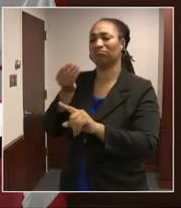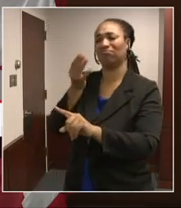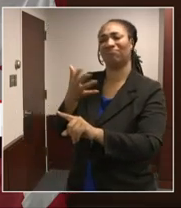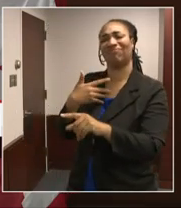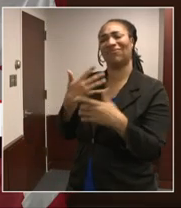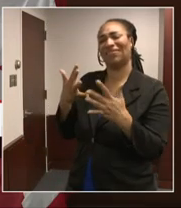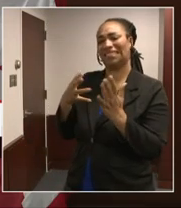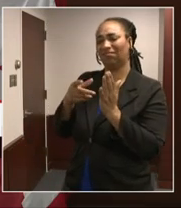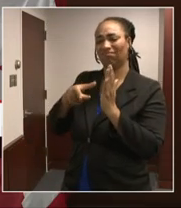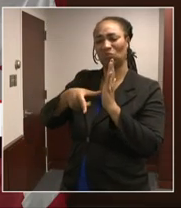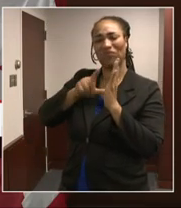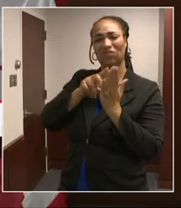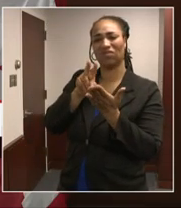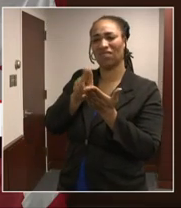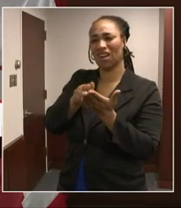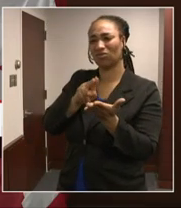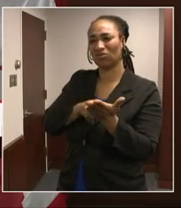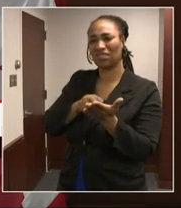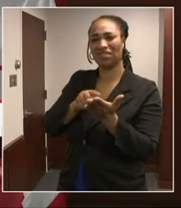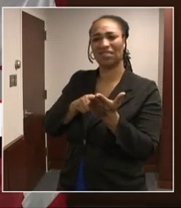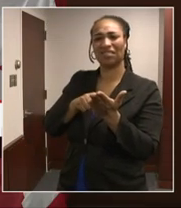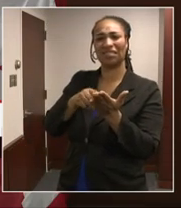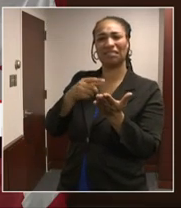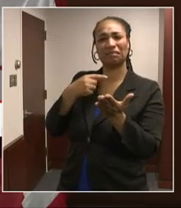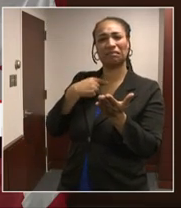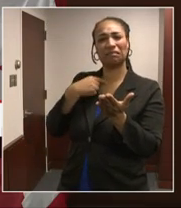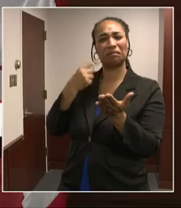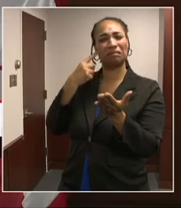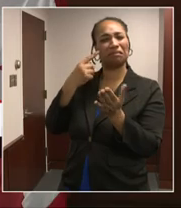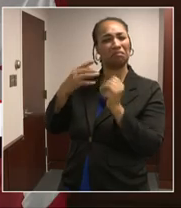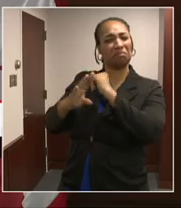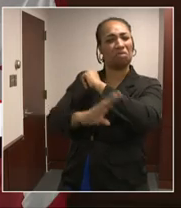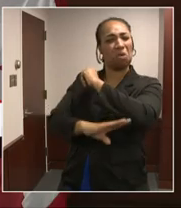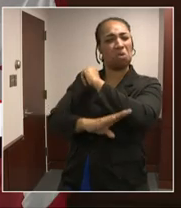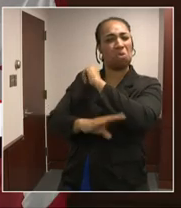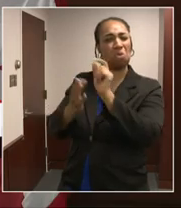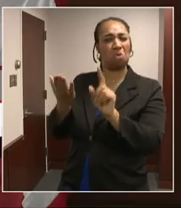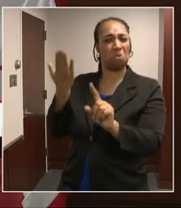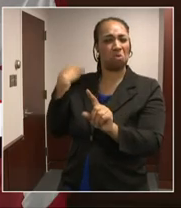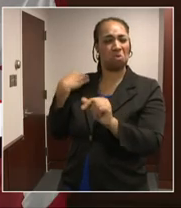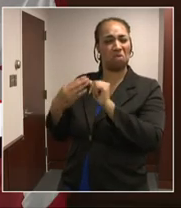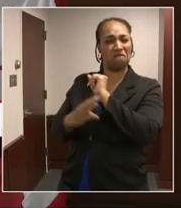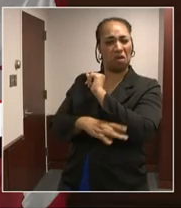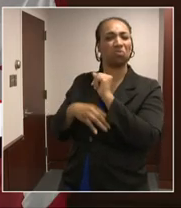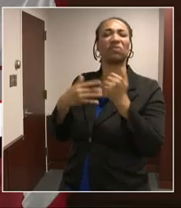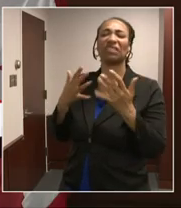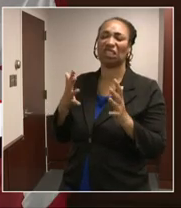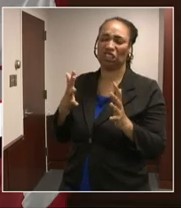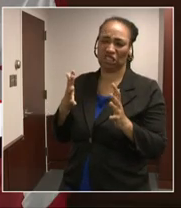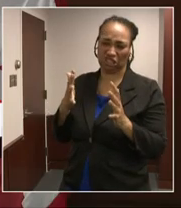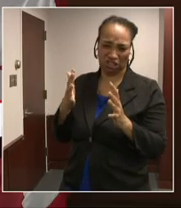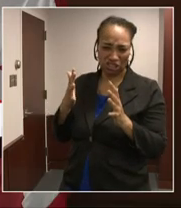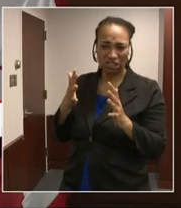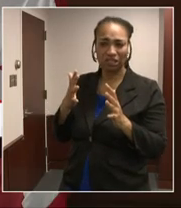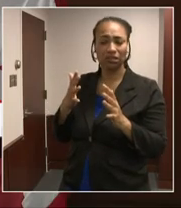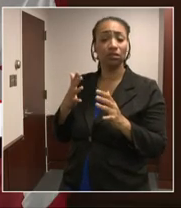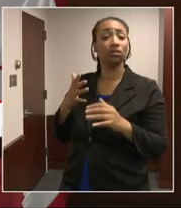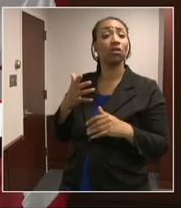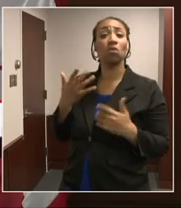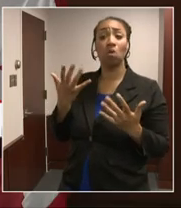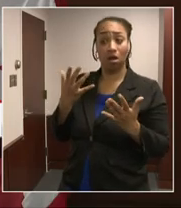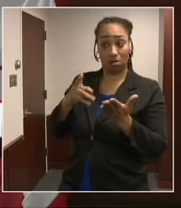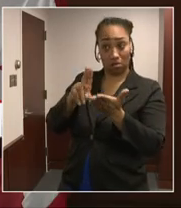Gosh, now I'm getting my months mixed up, but it was in the fall. So we reviewed the contracts and we reissued a